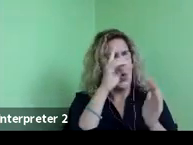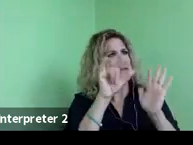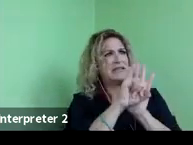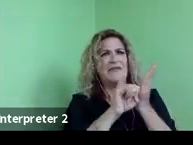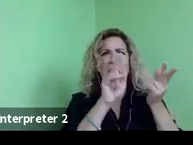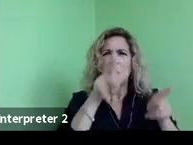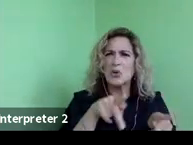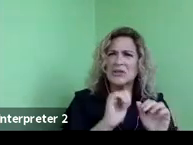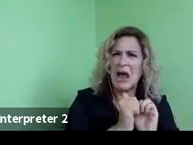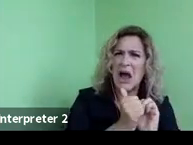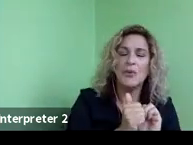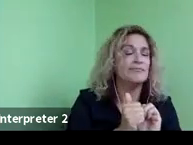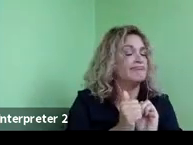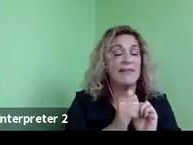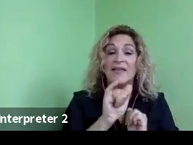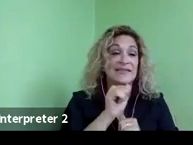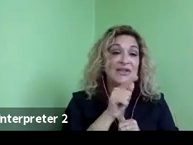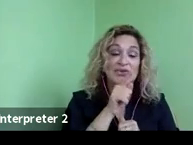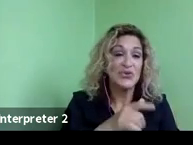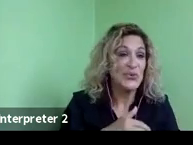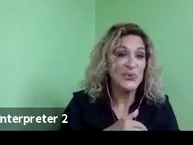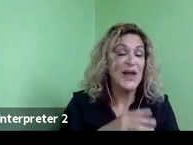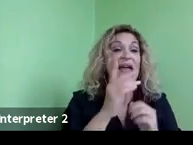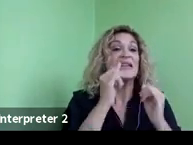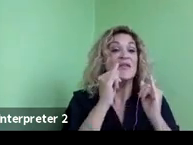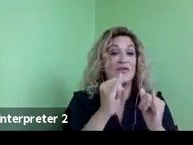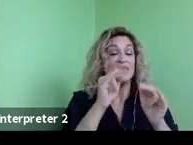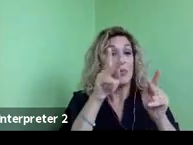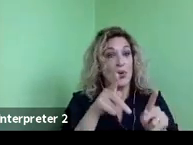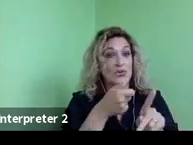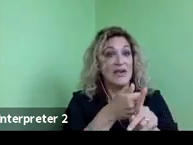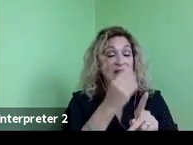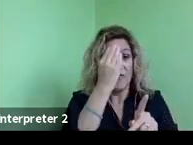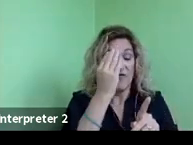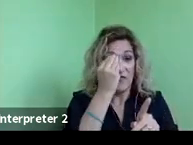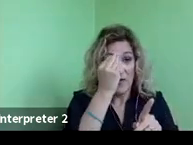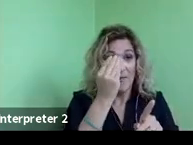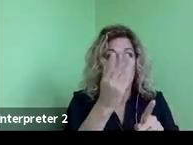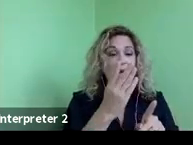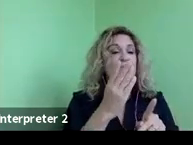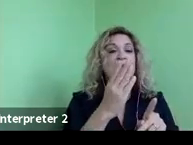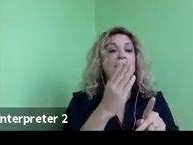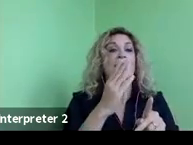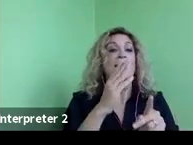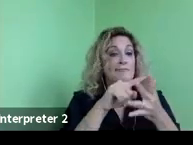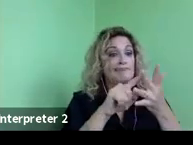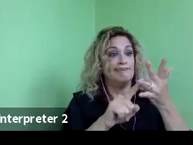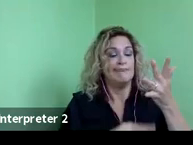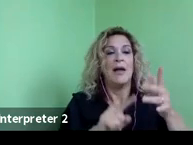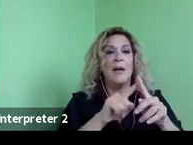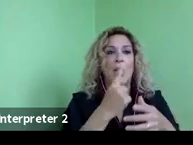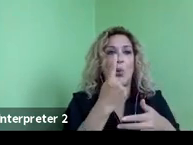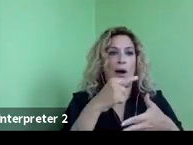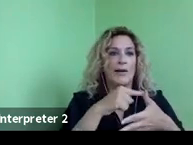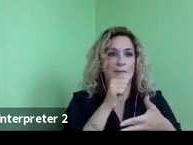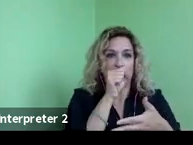but individual information is just information that is about one person disconnected from their name. And a